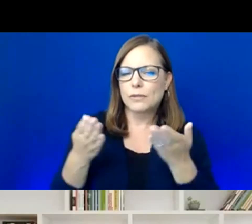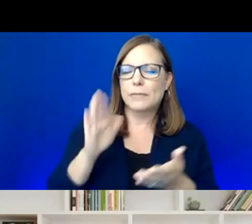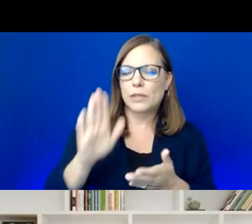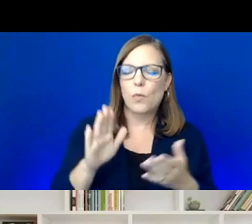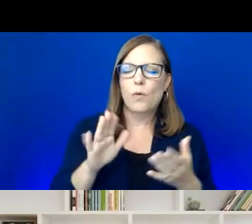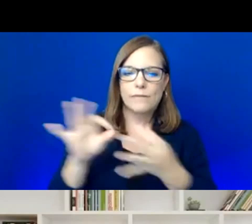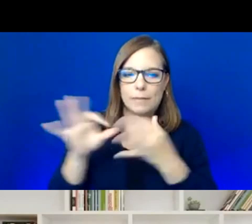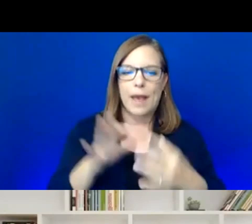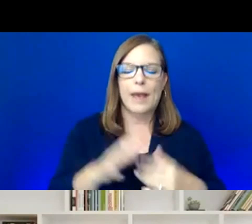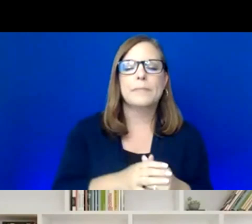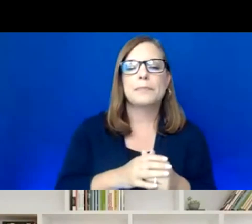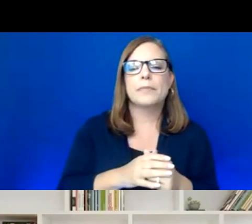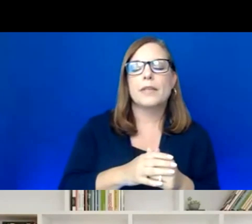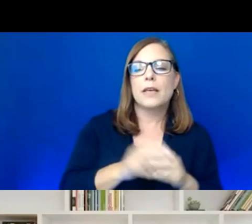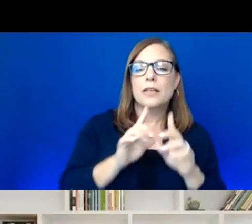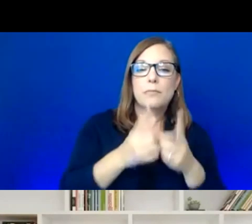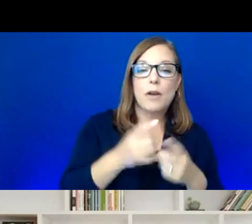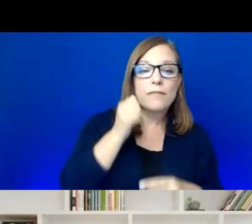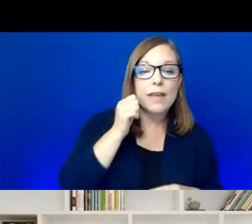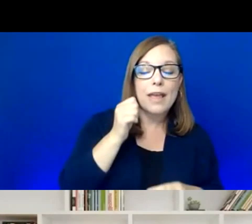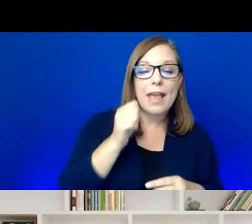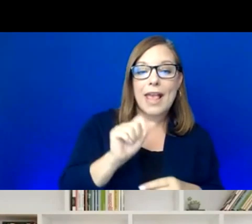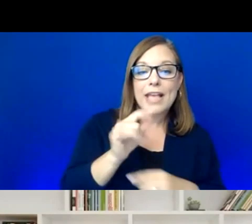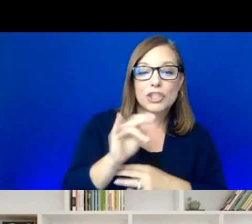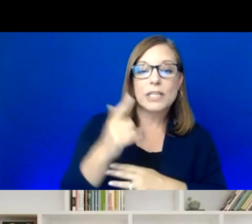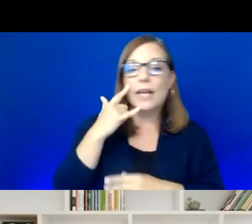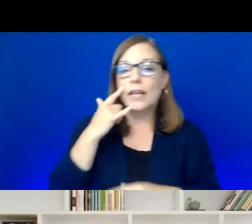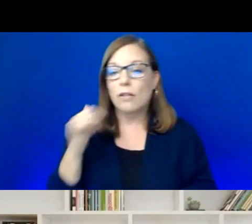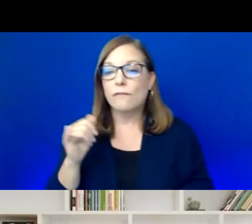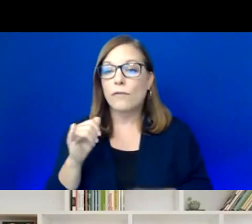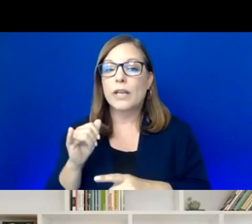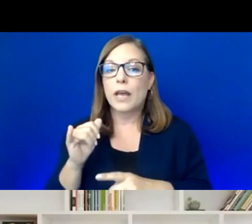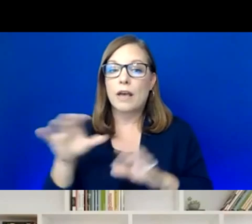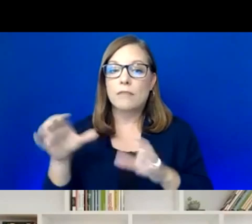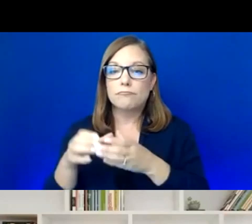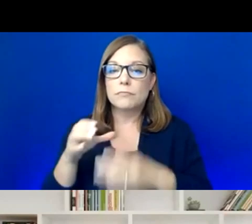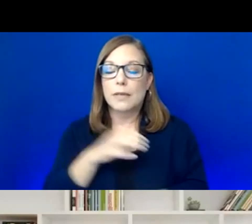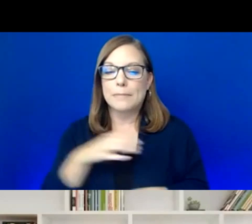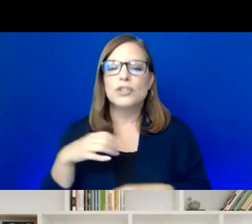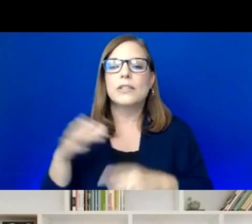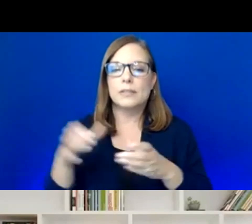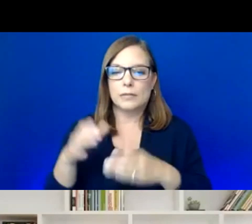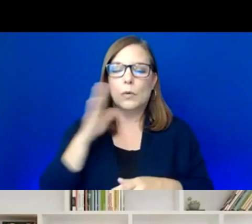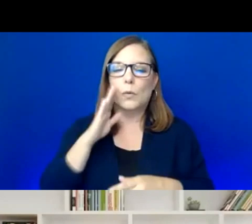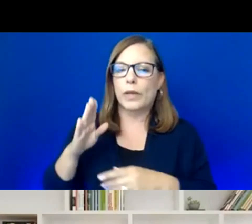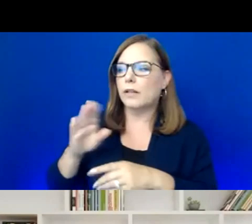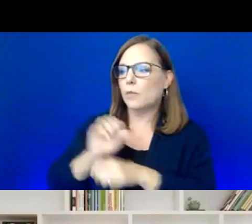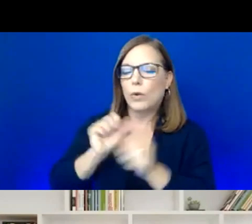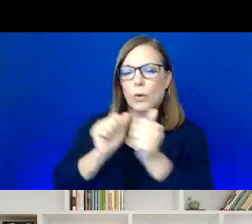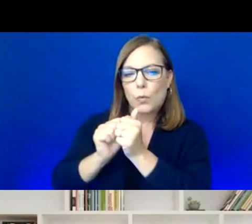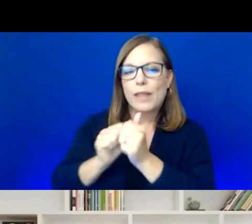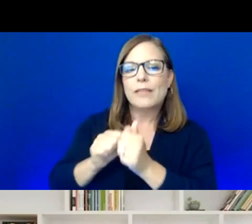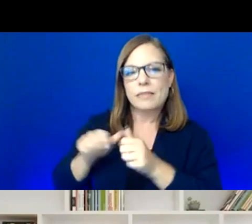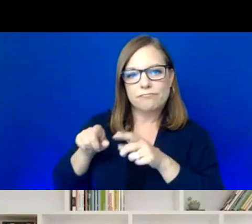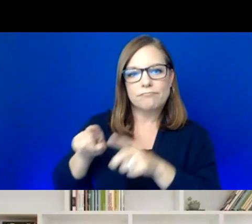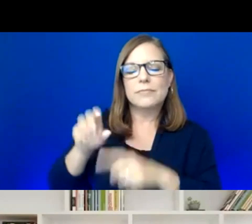of Aging and the California Commission on Aging will host a results and recommendation briefing in partnership with Sac State. What these